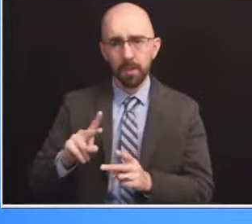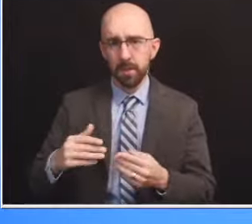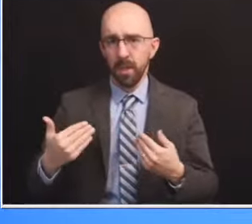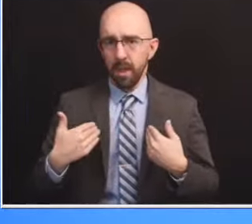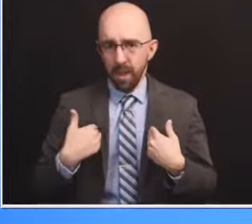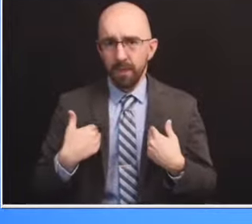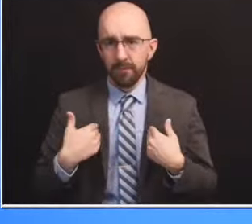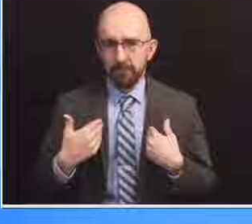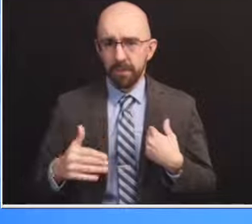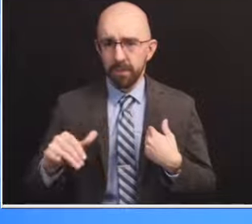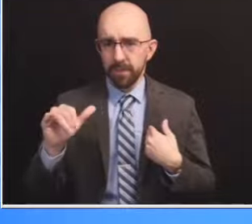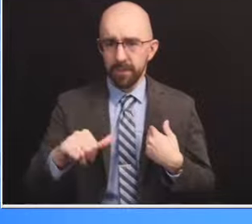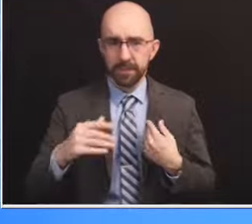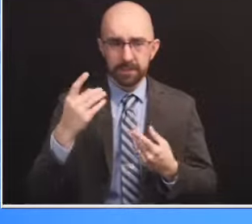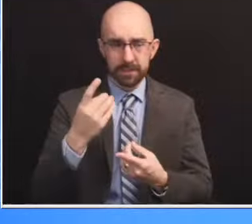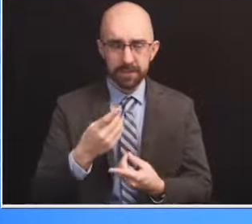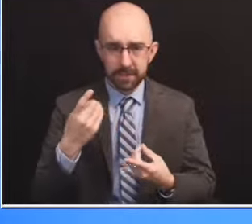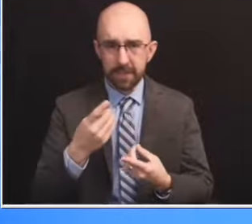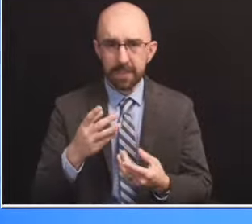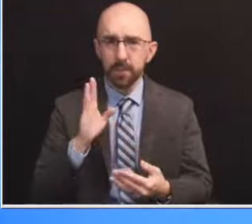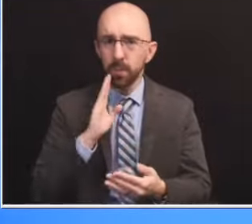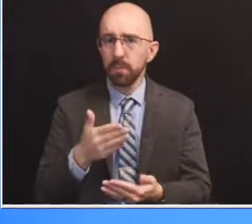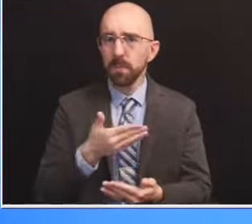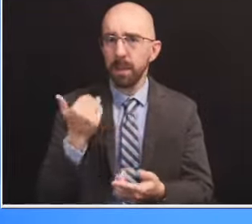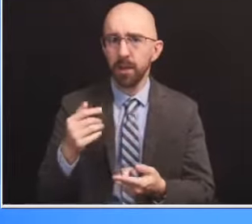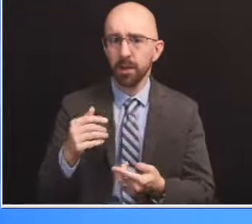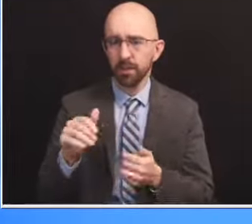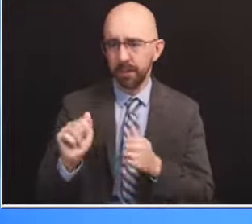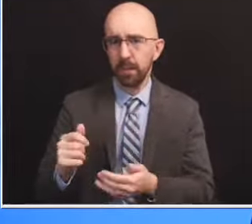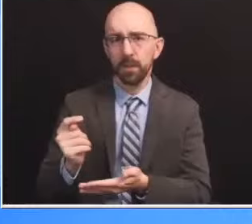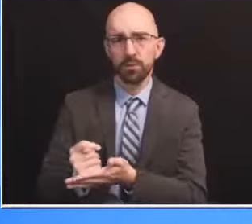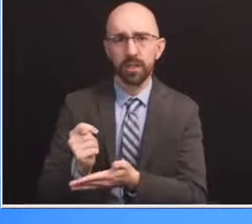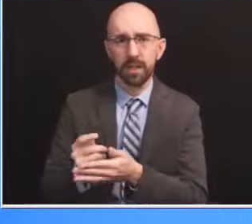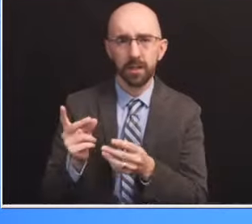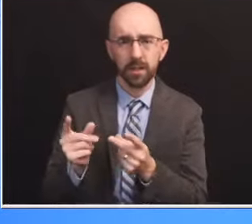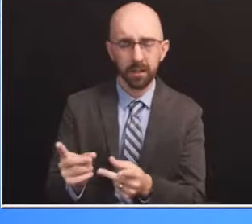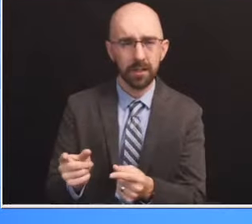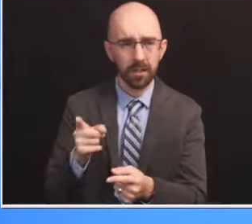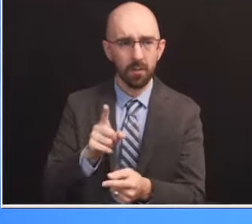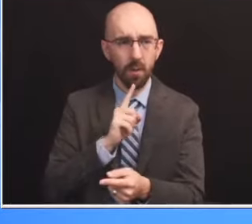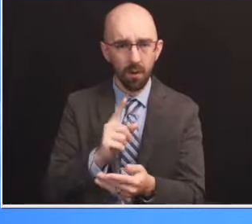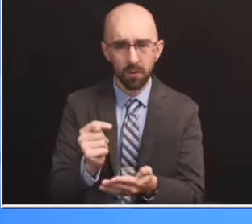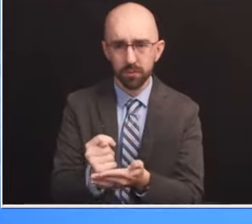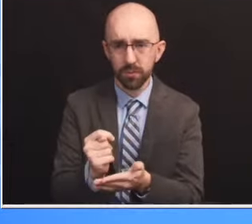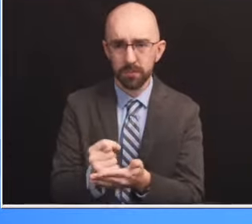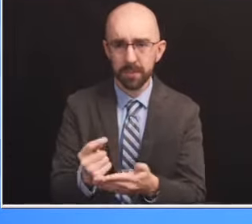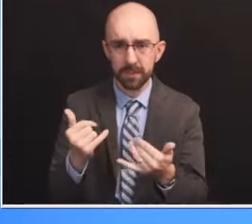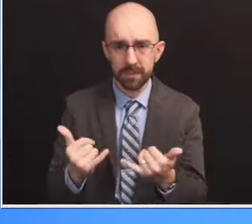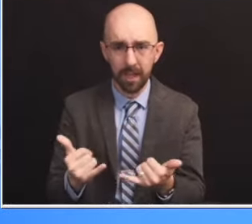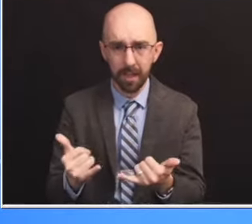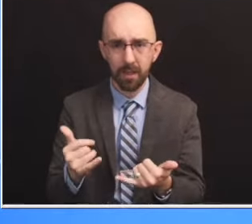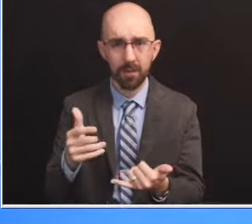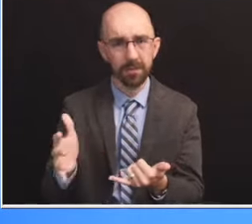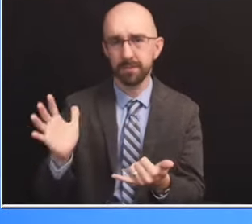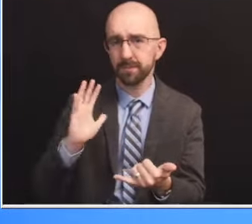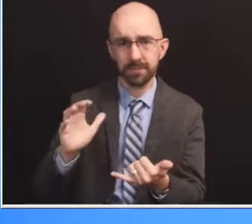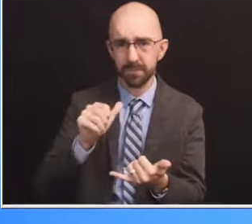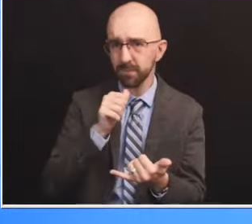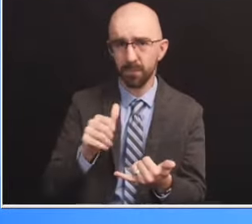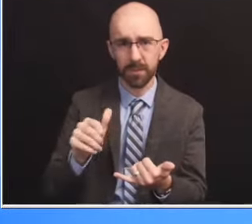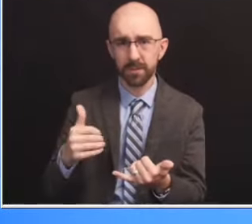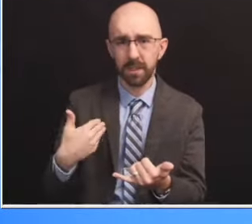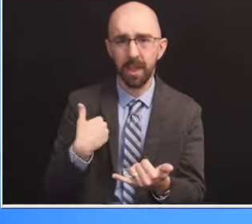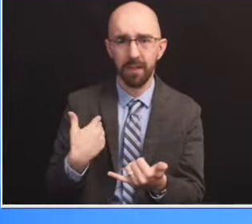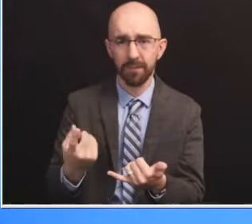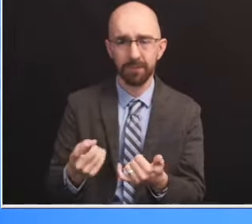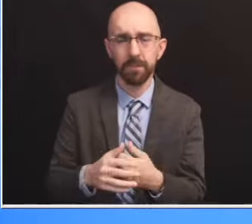this disease, the better they can be treated. Absolutely. And there are treatments now, and there didn't used to be, and that is hope, and that is